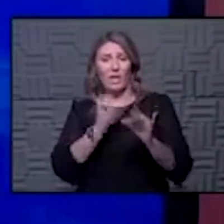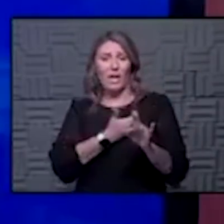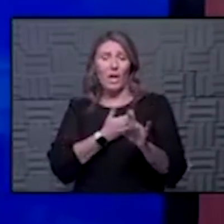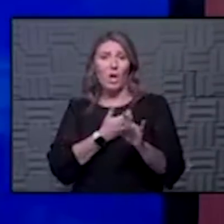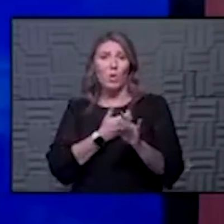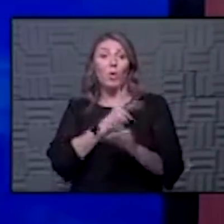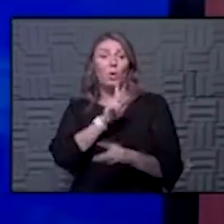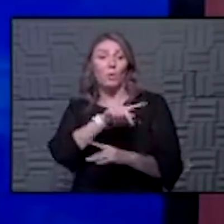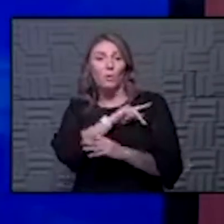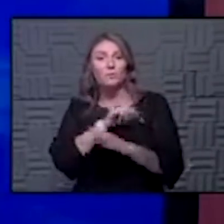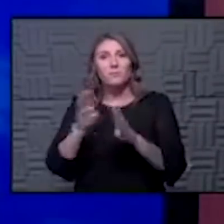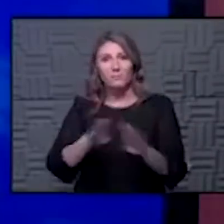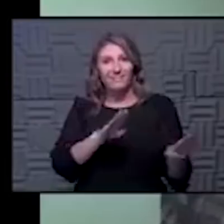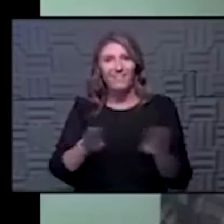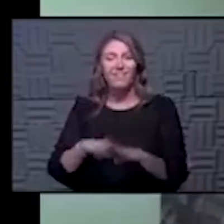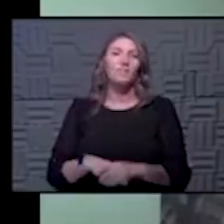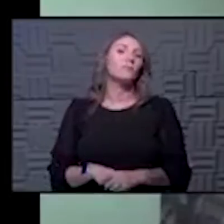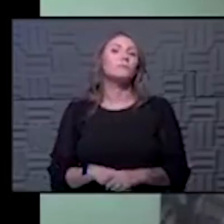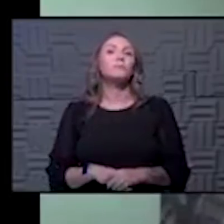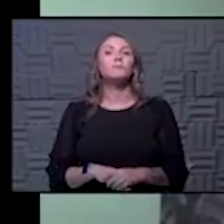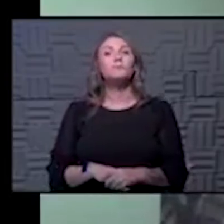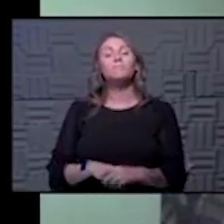behaviors. Yeah, Garold?